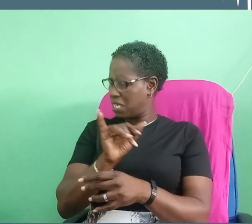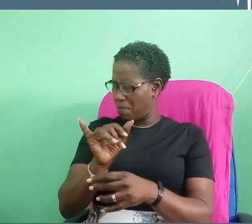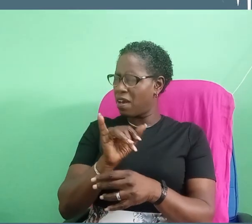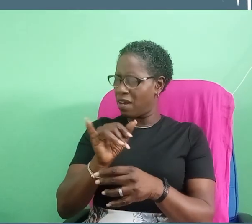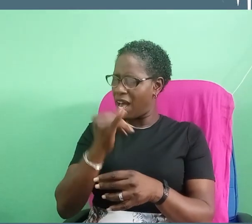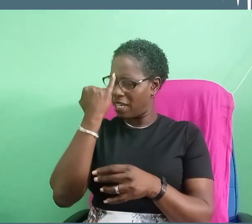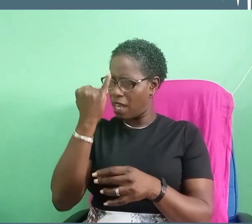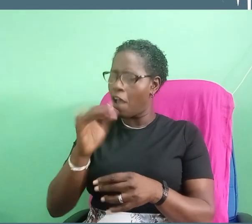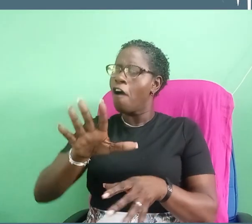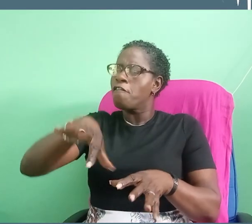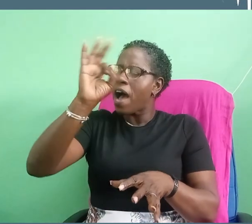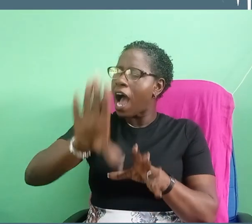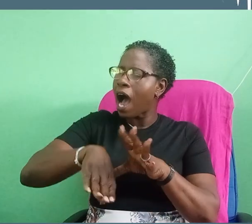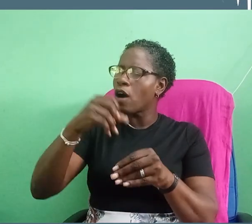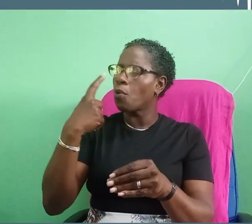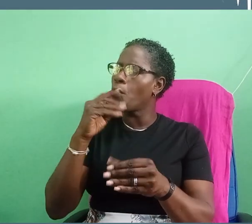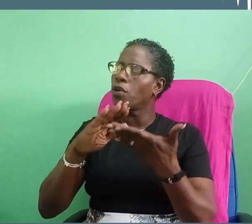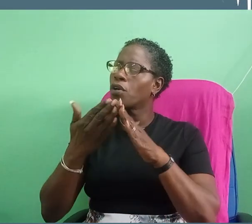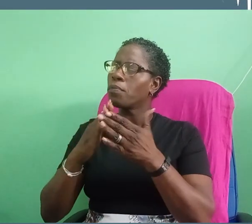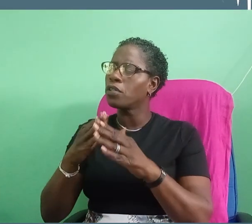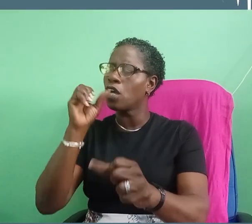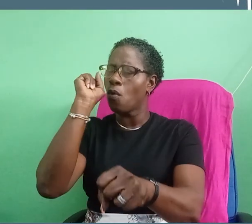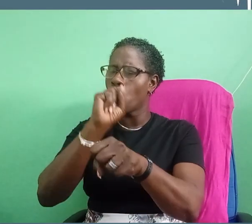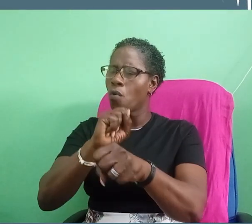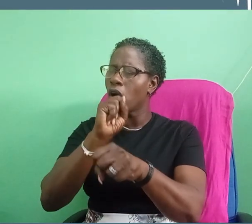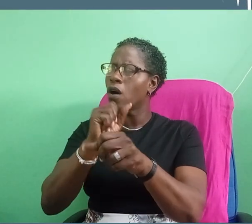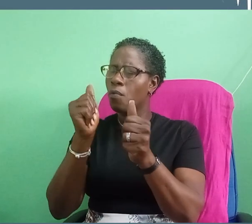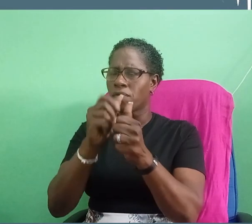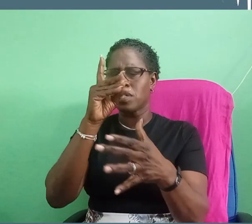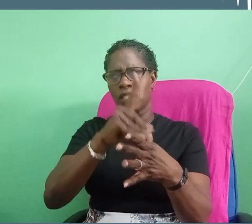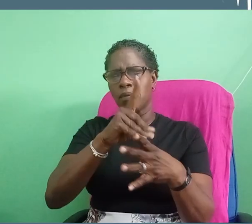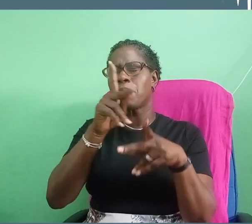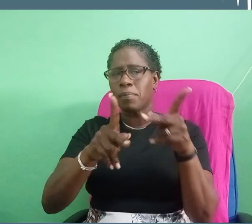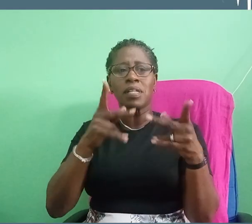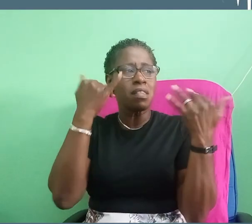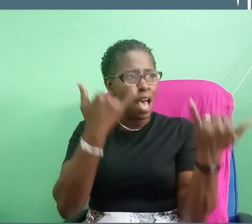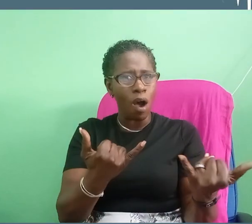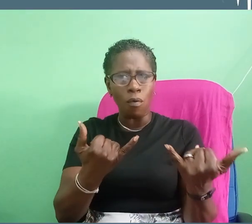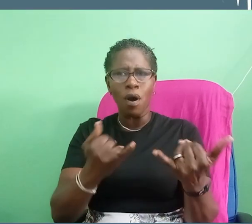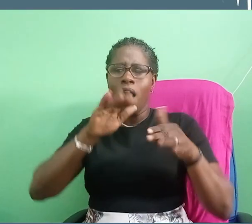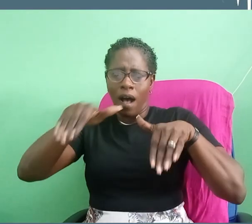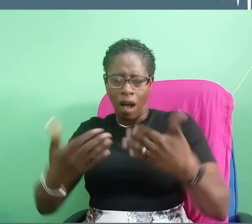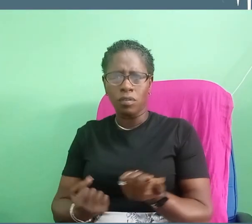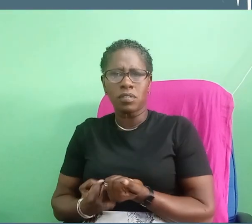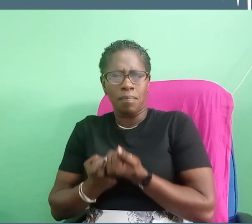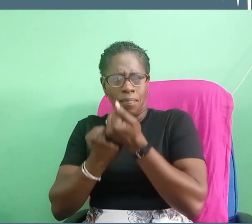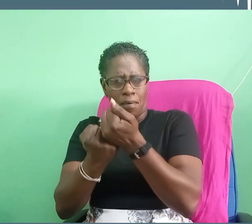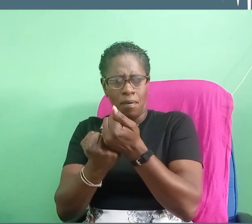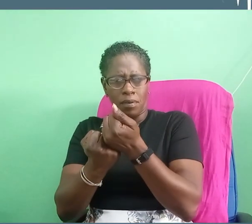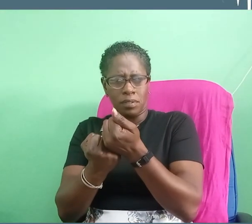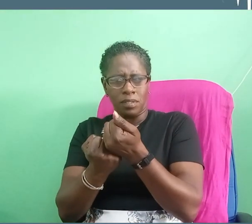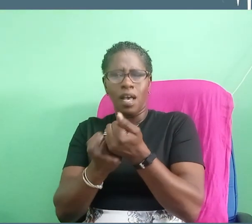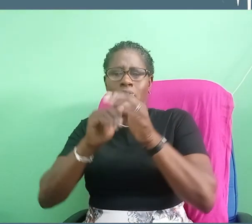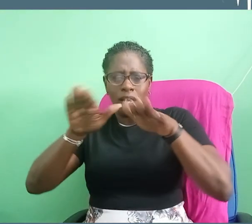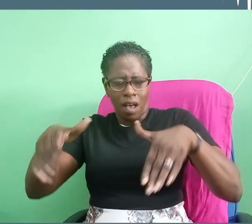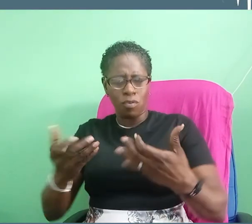be find out who in your community is working with disabled individuals right now. How are they supporting them? And see where you can